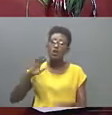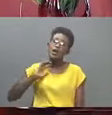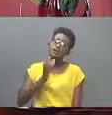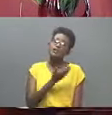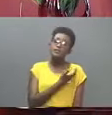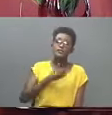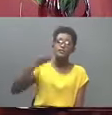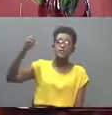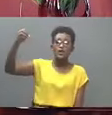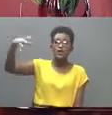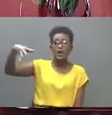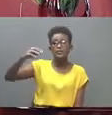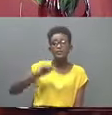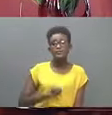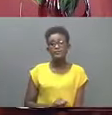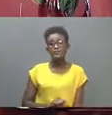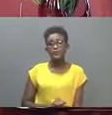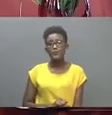iraduha umucyo.